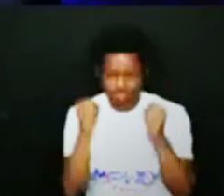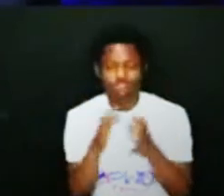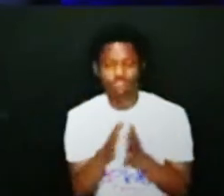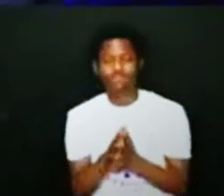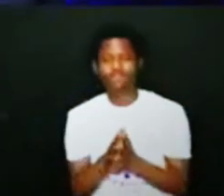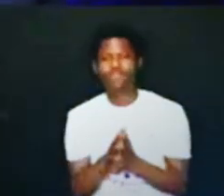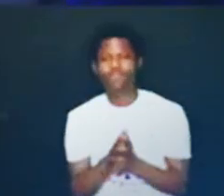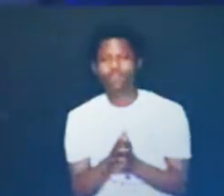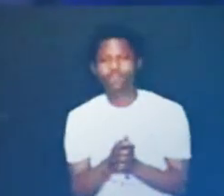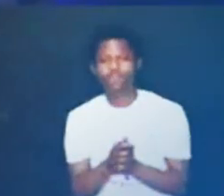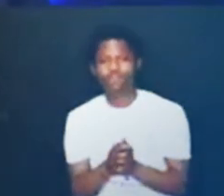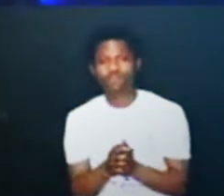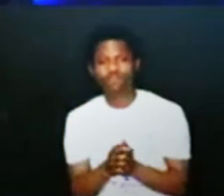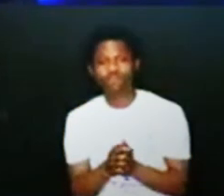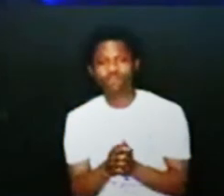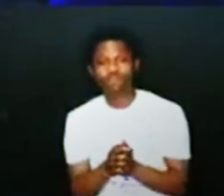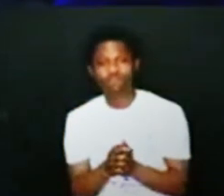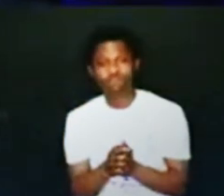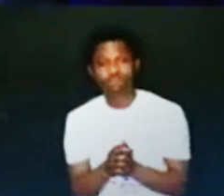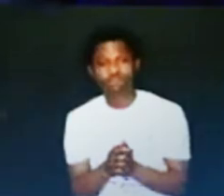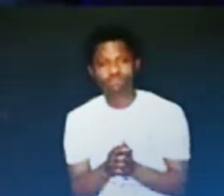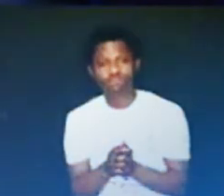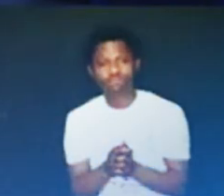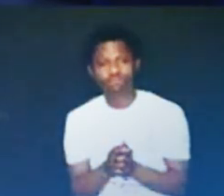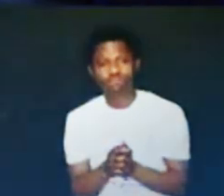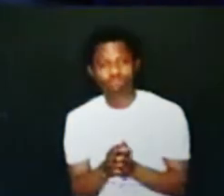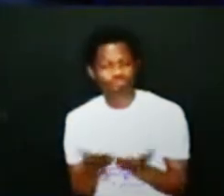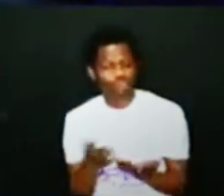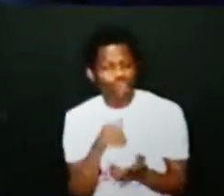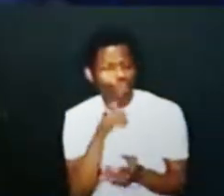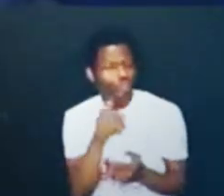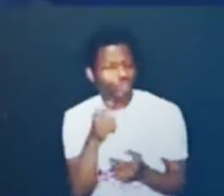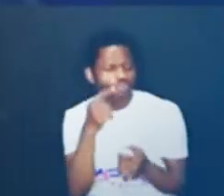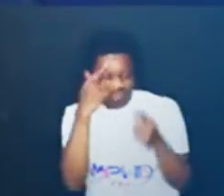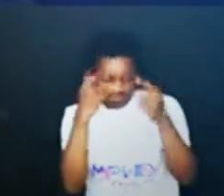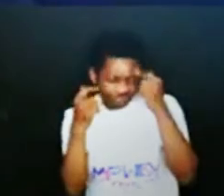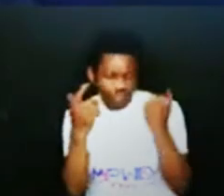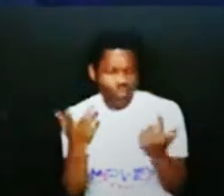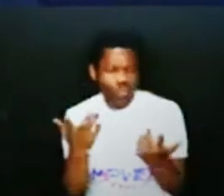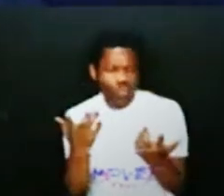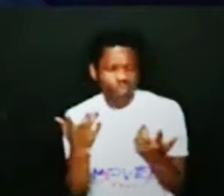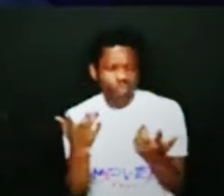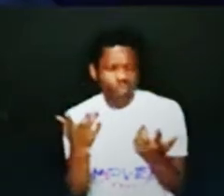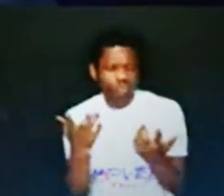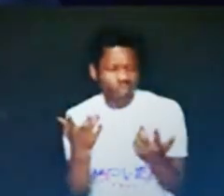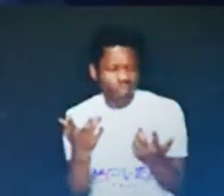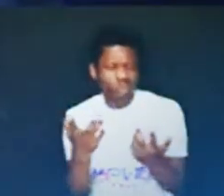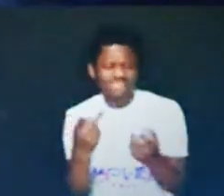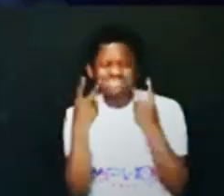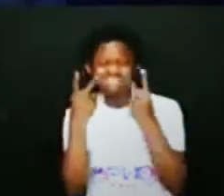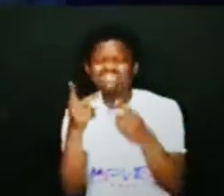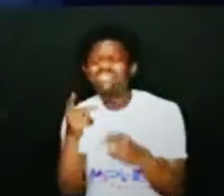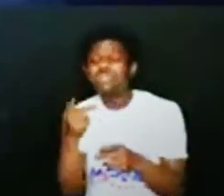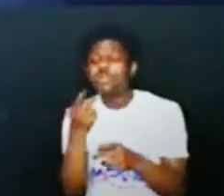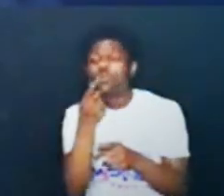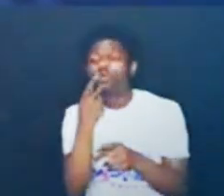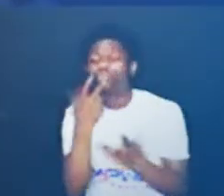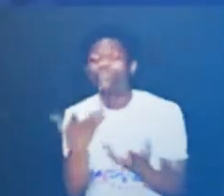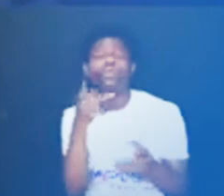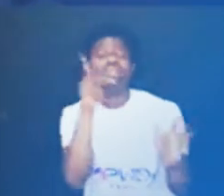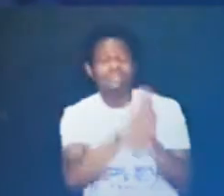jise wakum Paul answer. And this was not because they saw his face. This was a pent-up feeling for him.